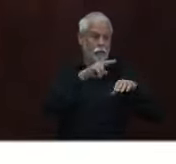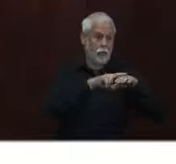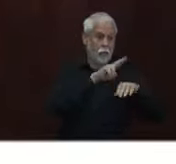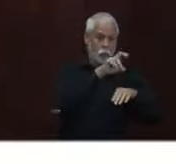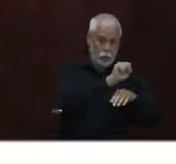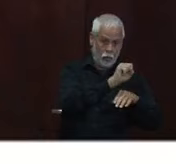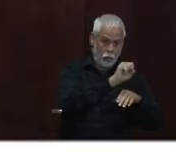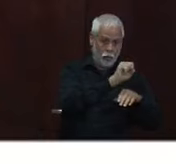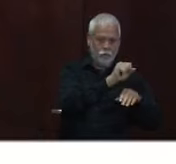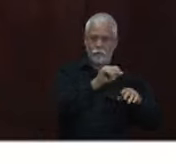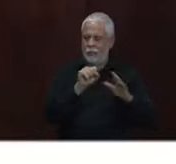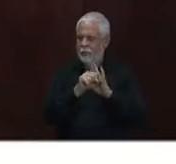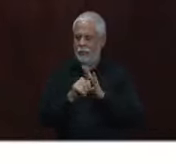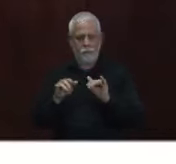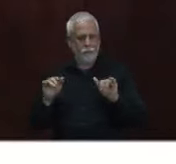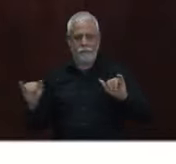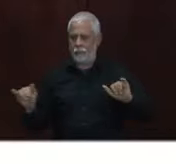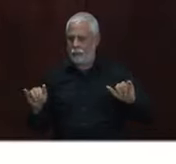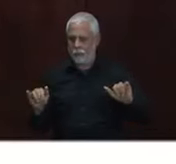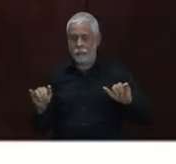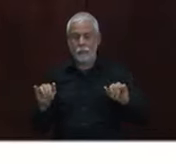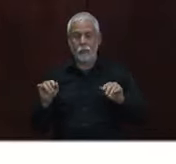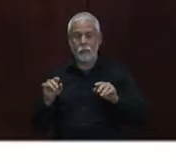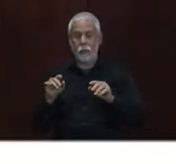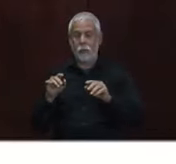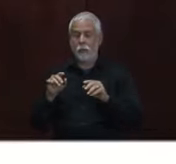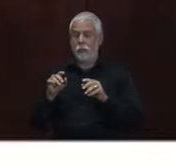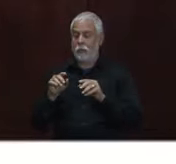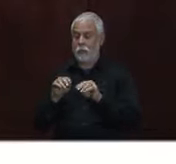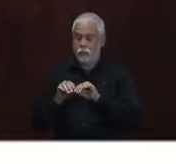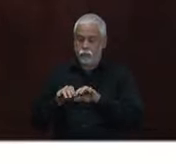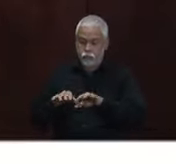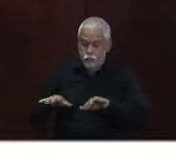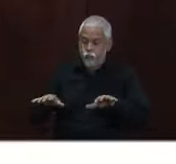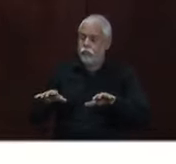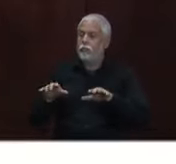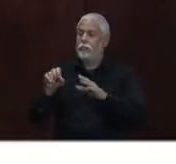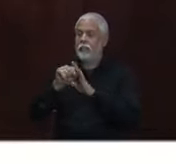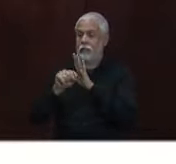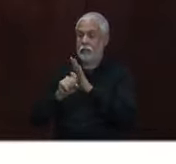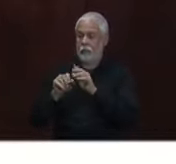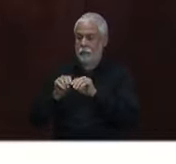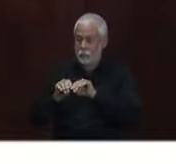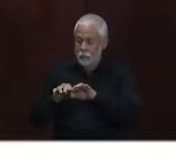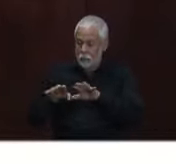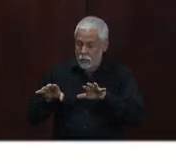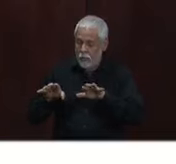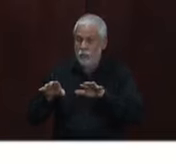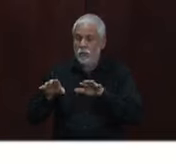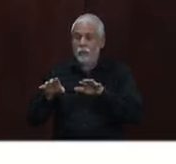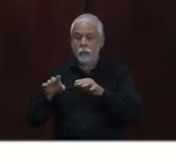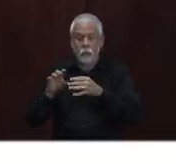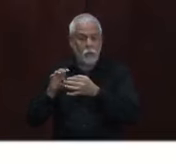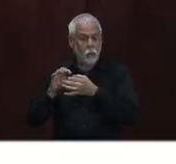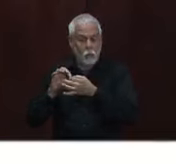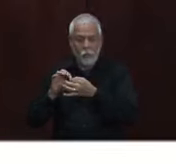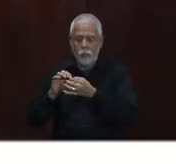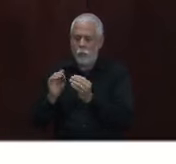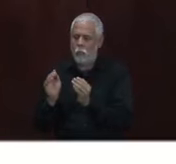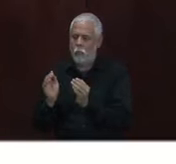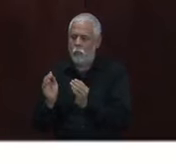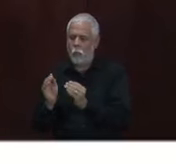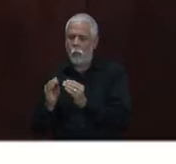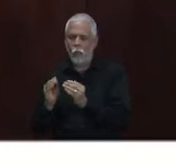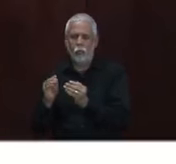level. Much of that spread, when we look at the state trends, much of that spread is associated with